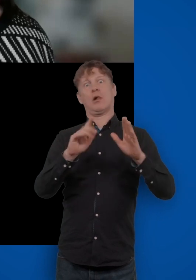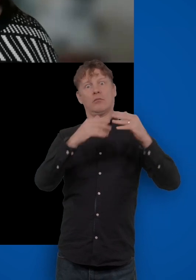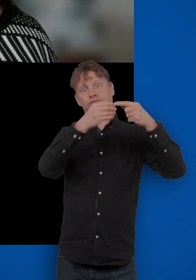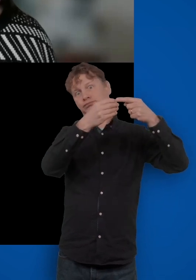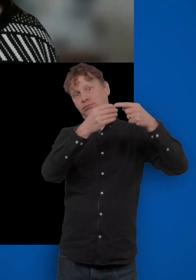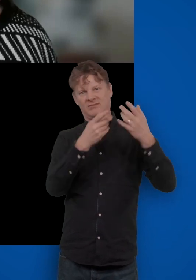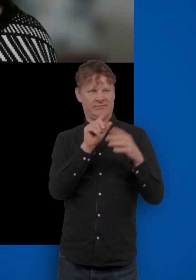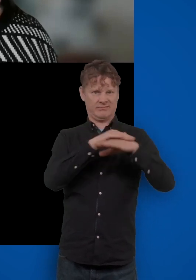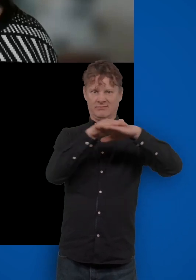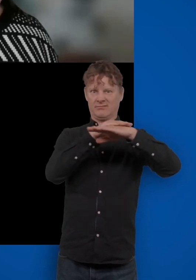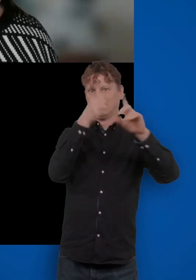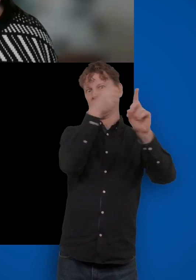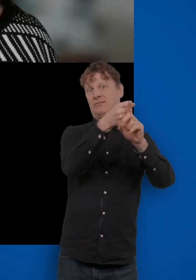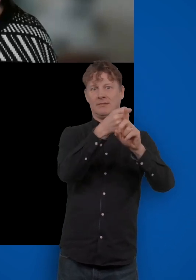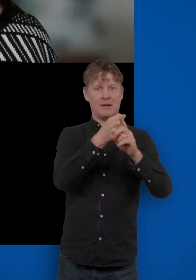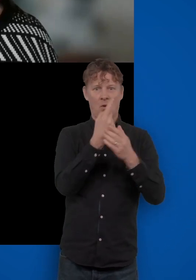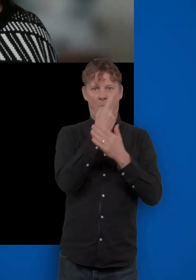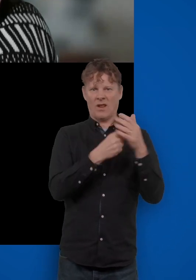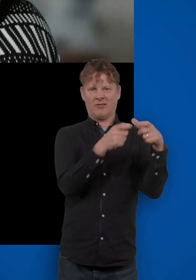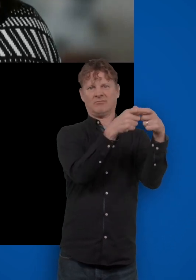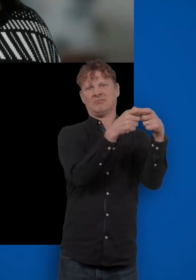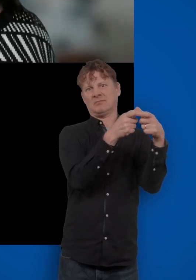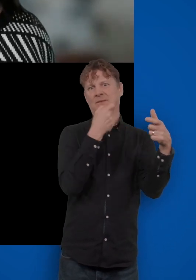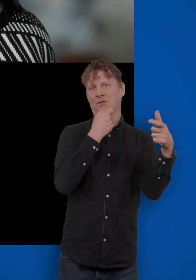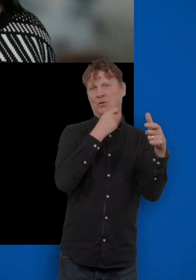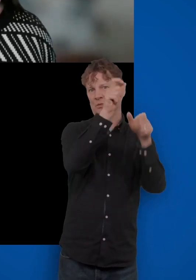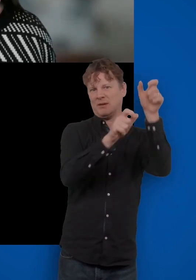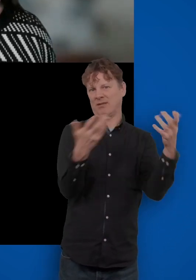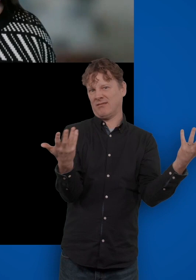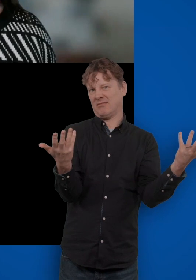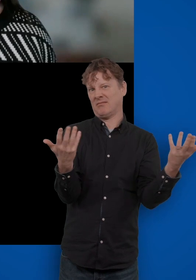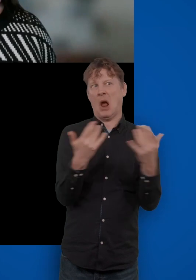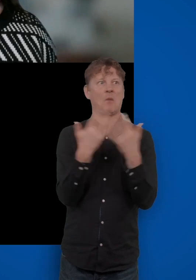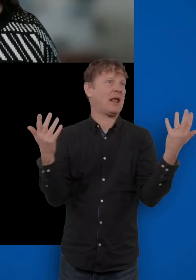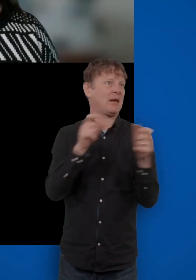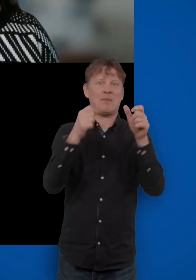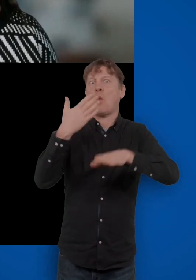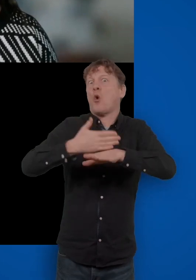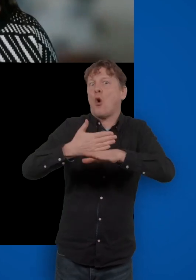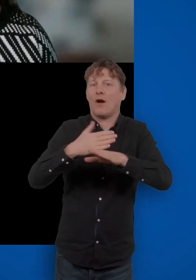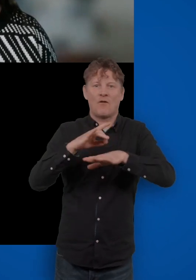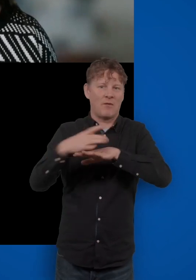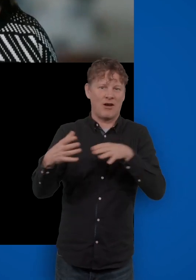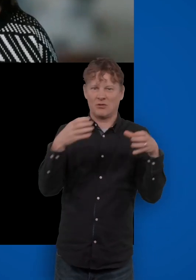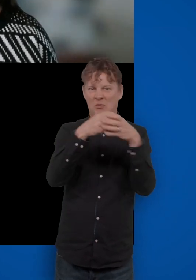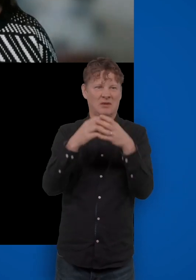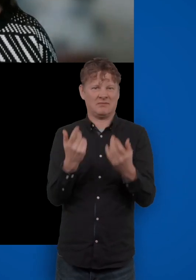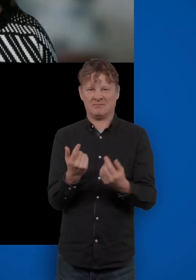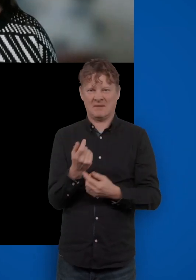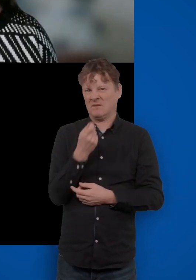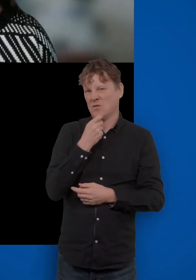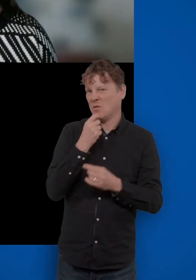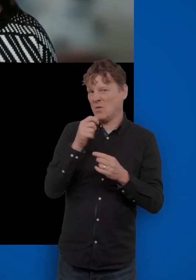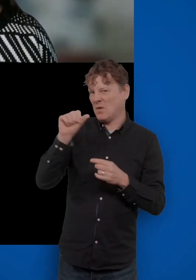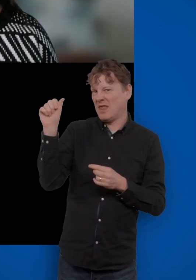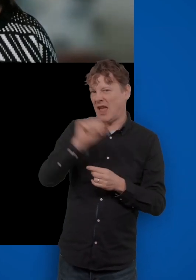the impact would be on, a very small number of people. I don't know exactly how many across professional bodies, but in the numbers of